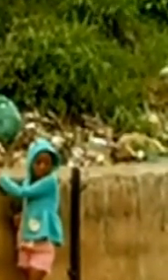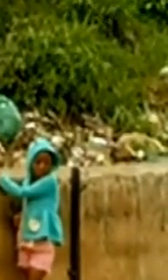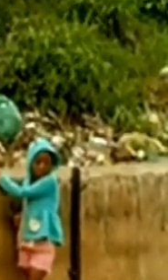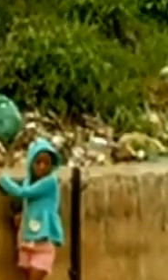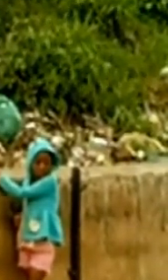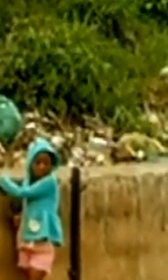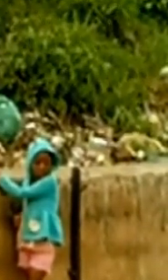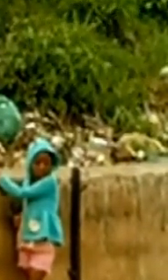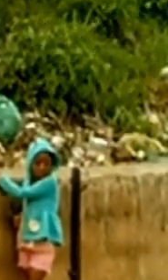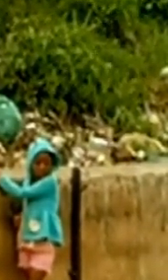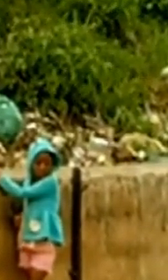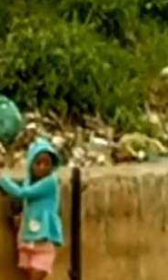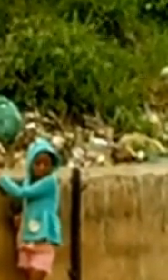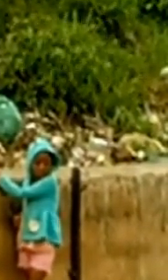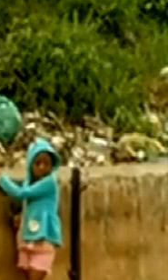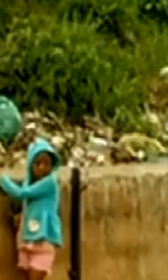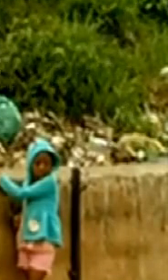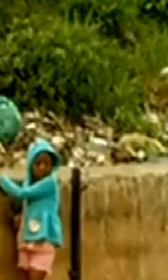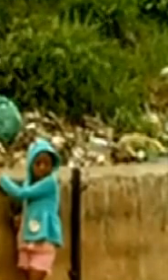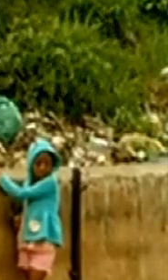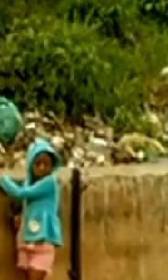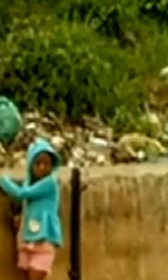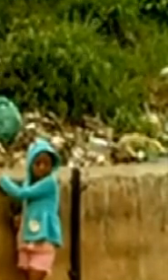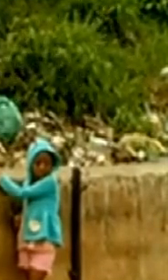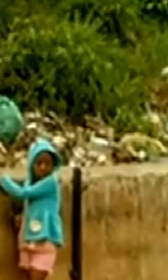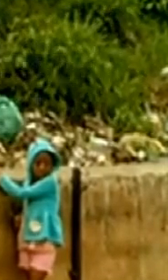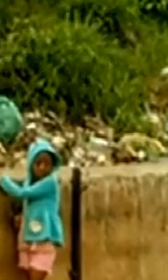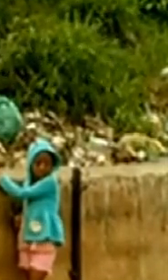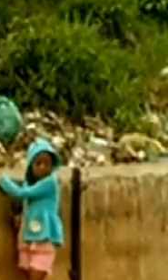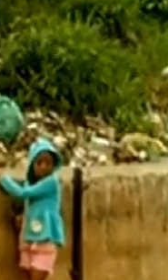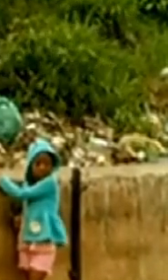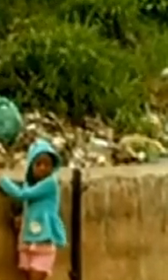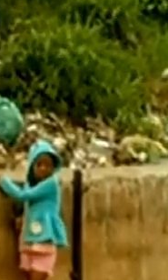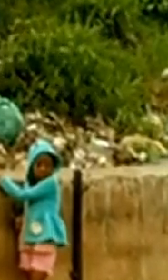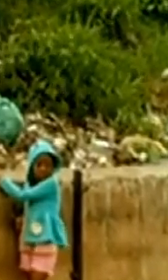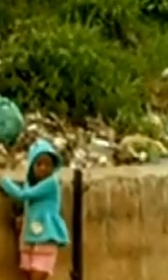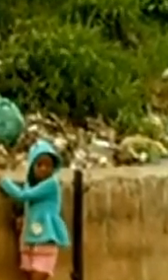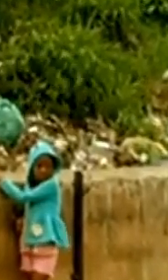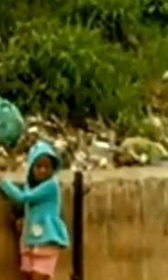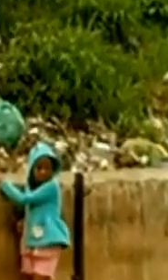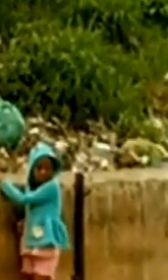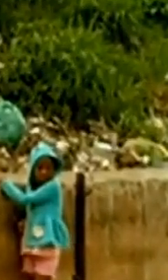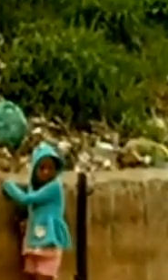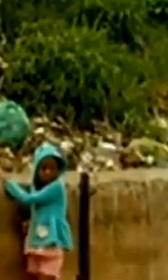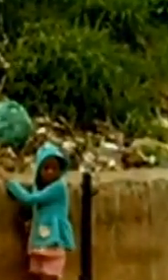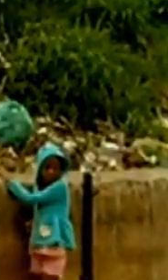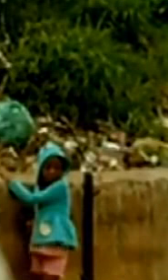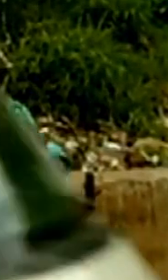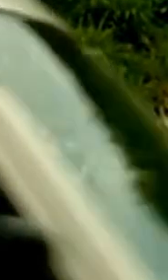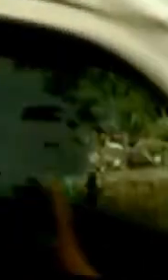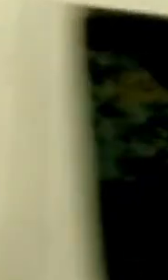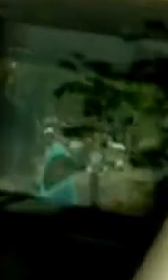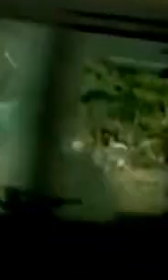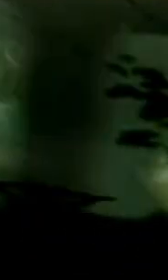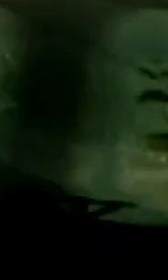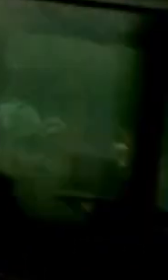their campaigns because they want to bring change into this community, Blaine. They were saying that indeed there are threats on their lives. Also,